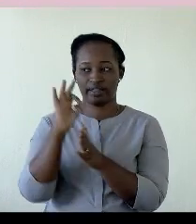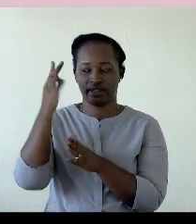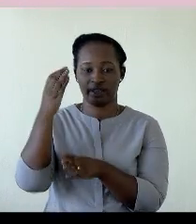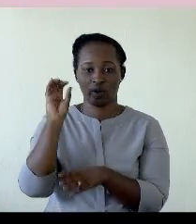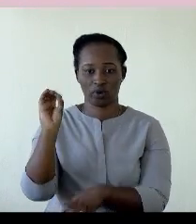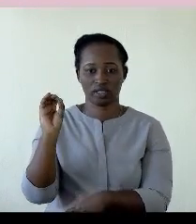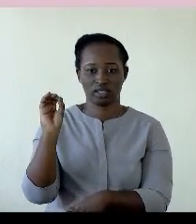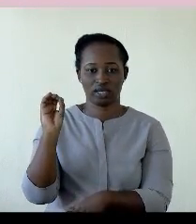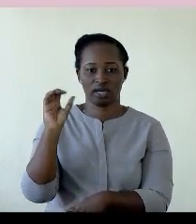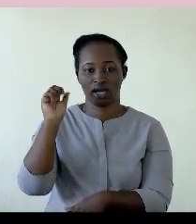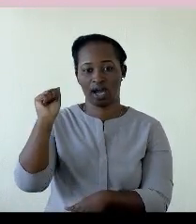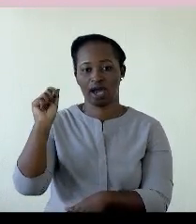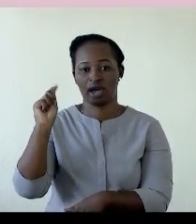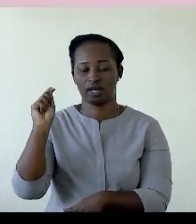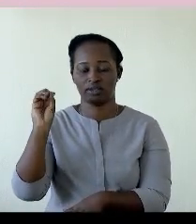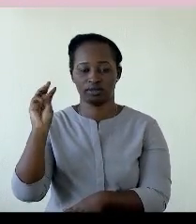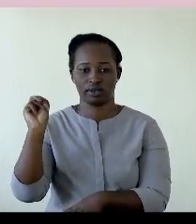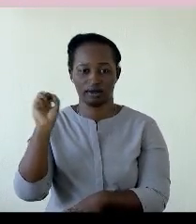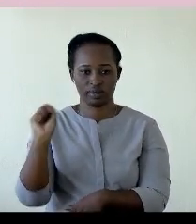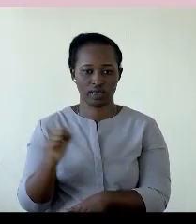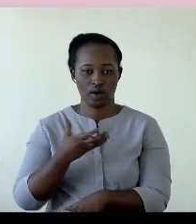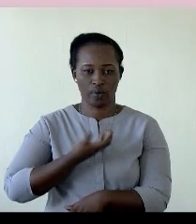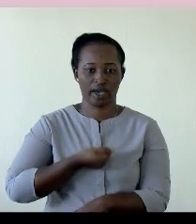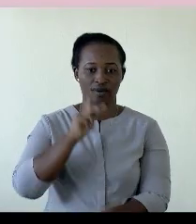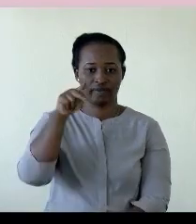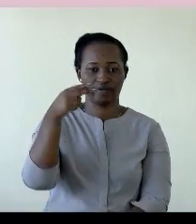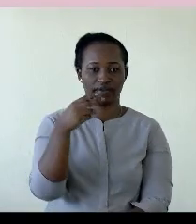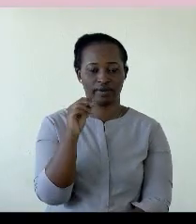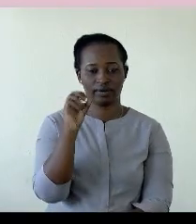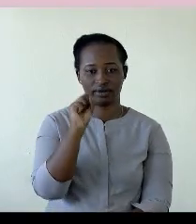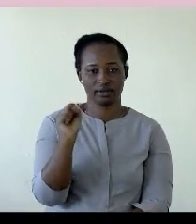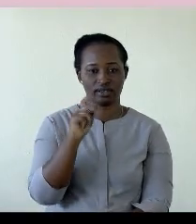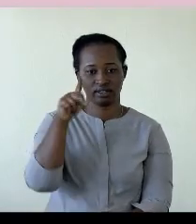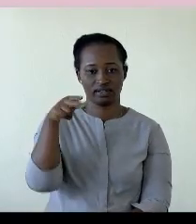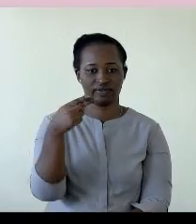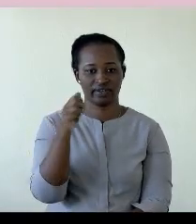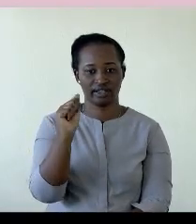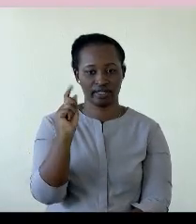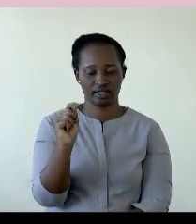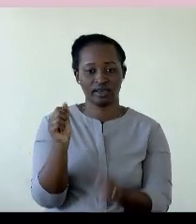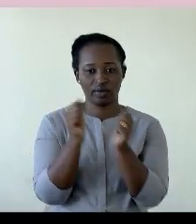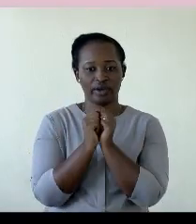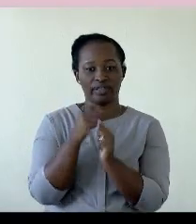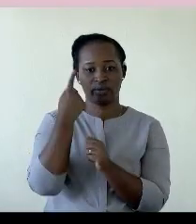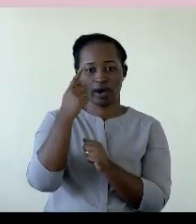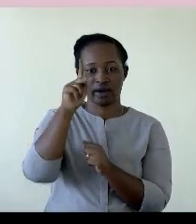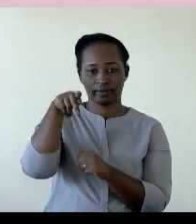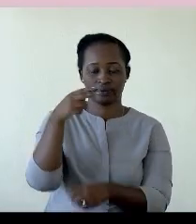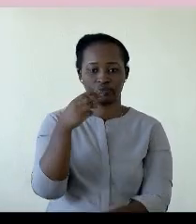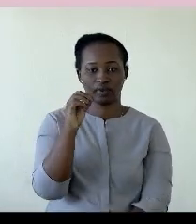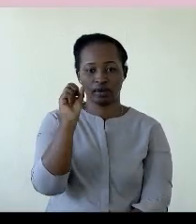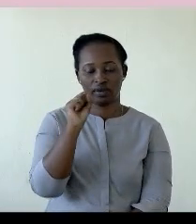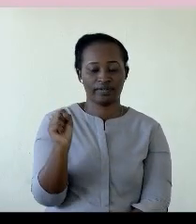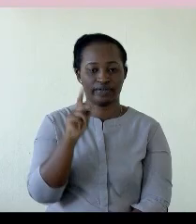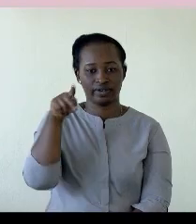atoms. We have a phosphate radical with 1 phosphorus, 4 oxygen atoms, and a